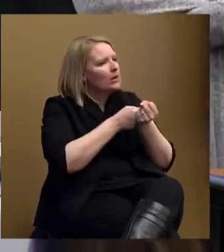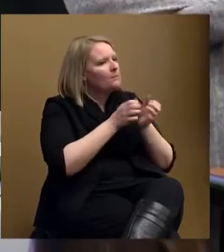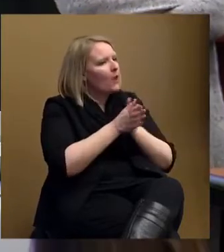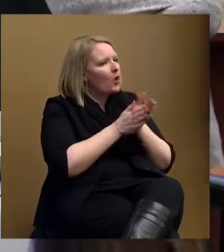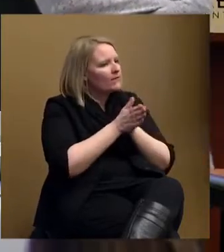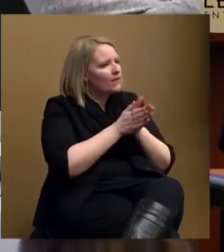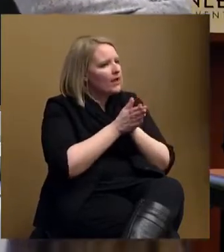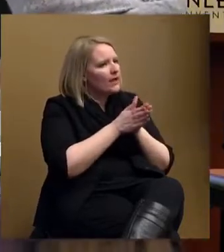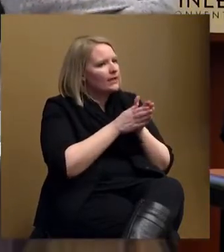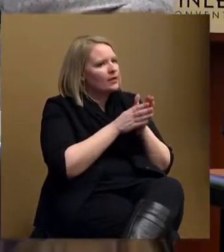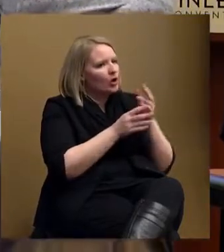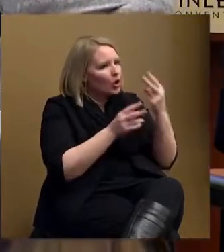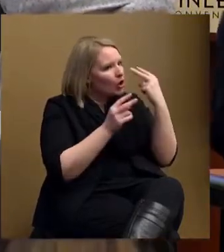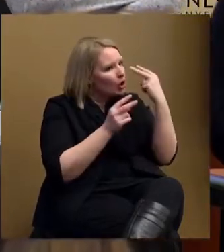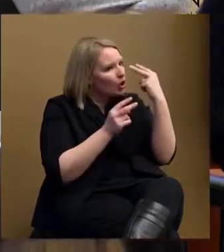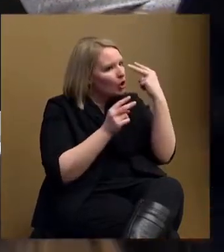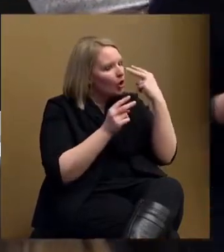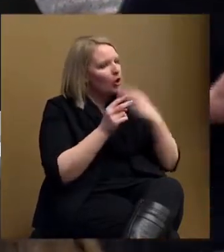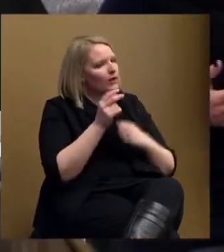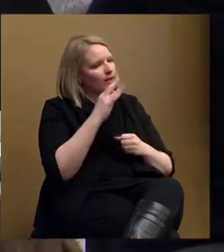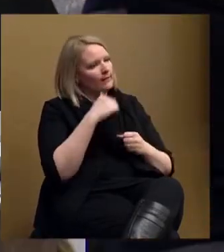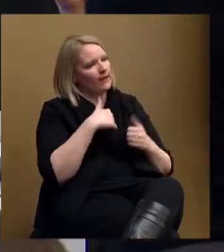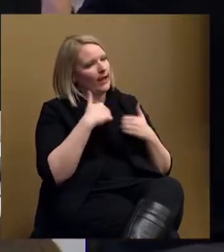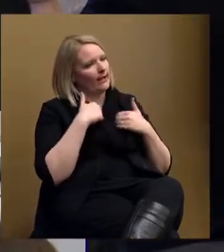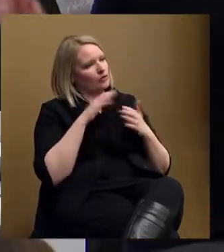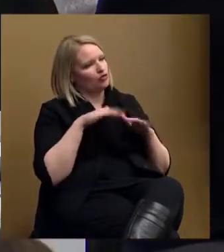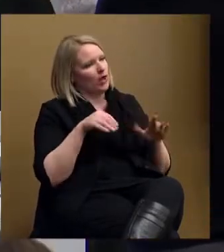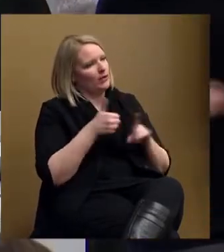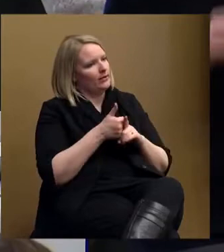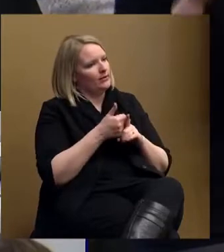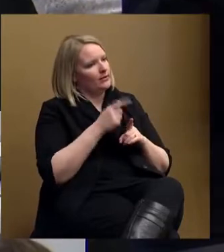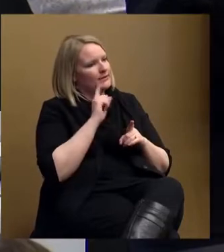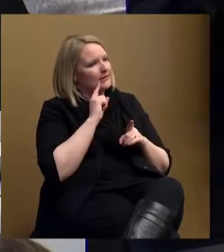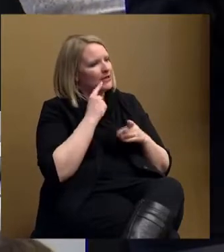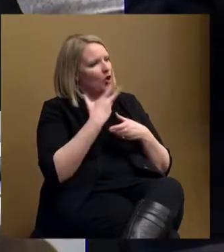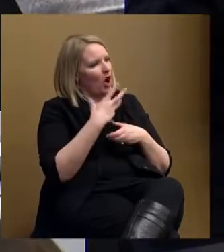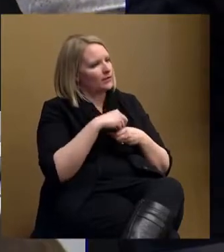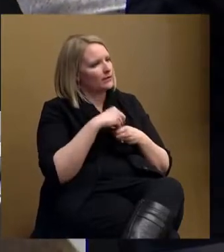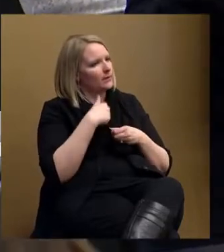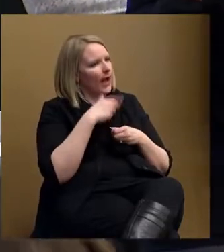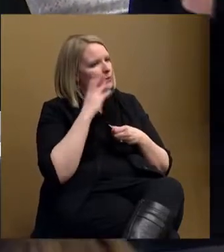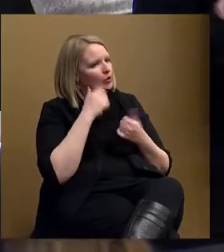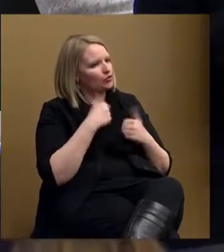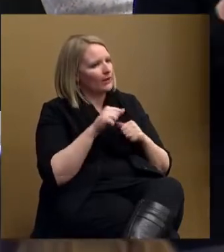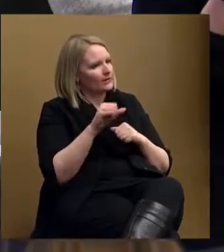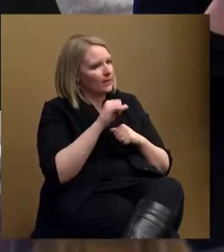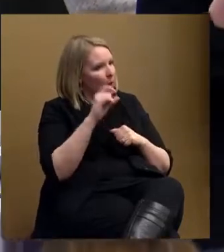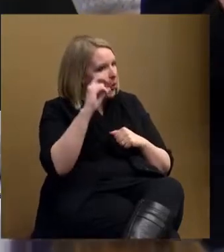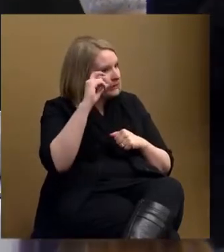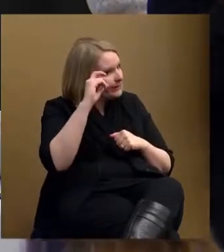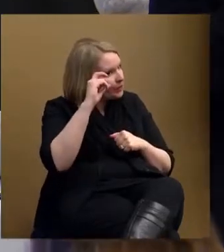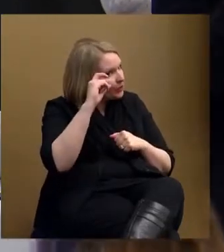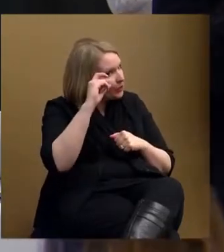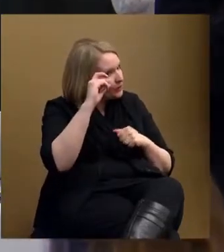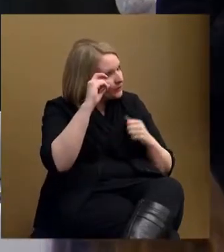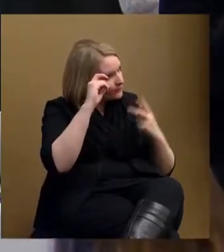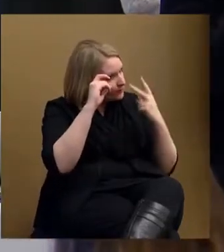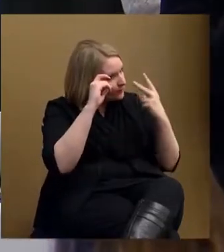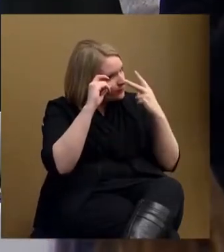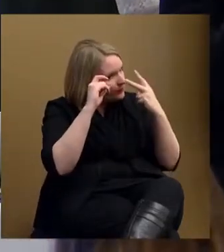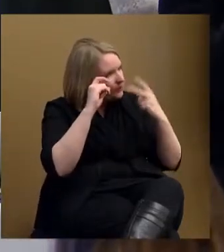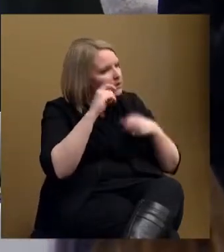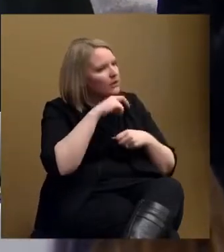looking. And that's, if I have a child with severe autism, that's the exact same way I would try to do it. You don't necessarily have to